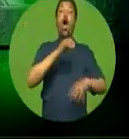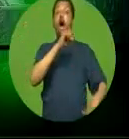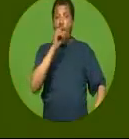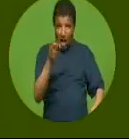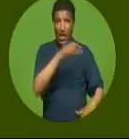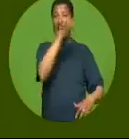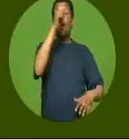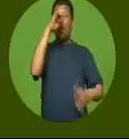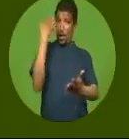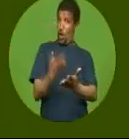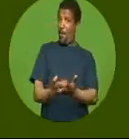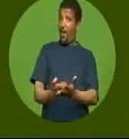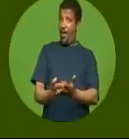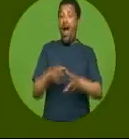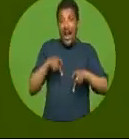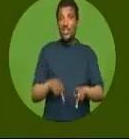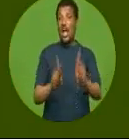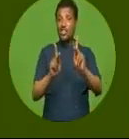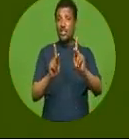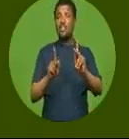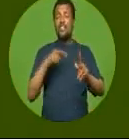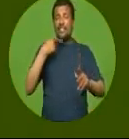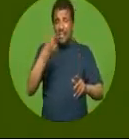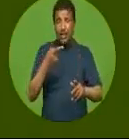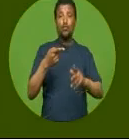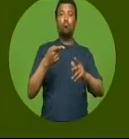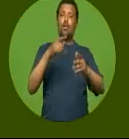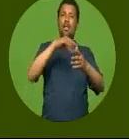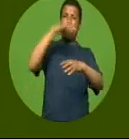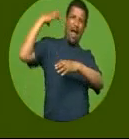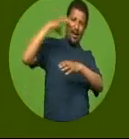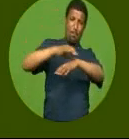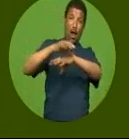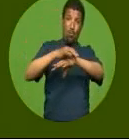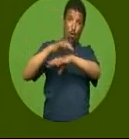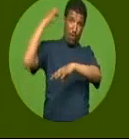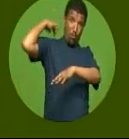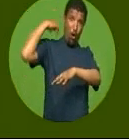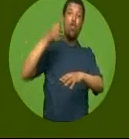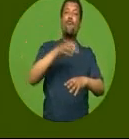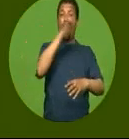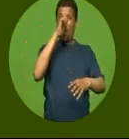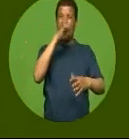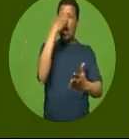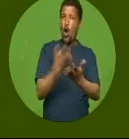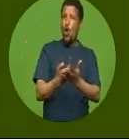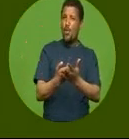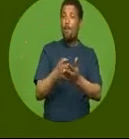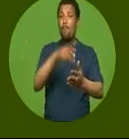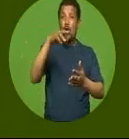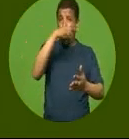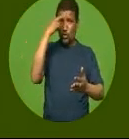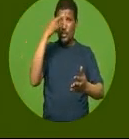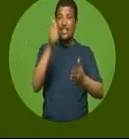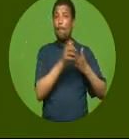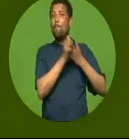economy? Agriculture is said to be the backbone of the Ethiopian economy because it plays a leading